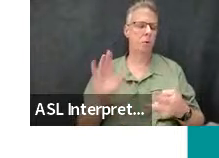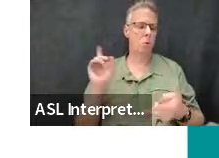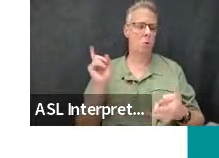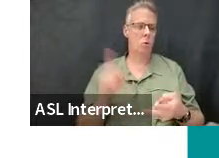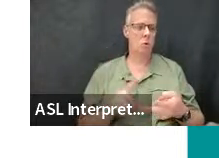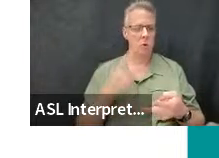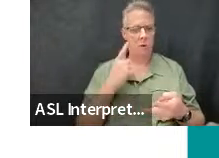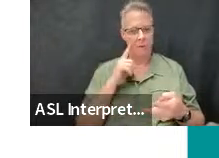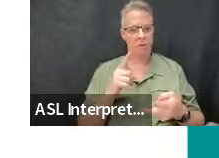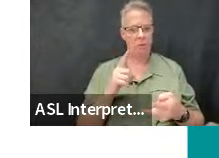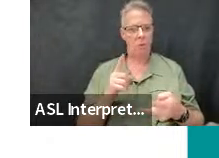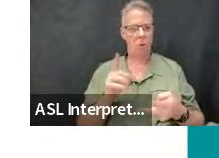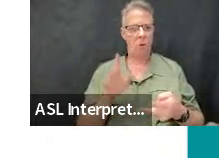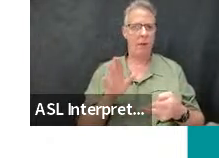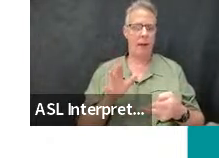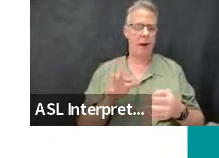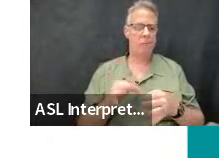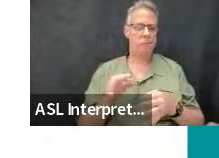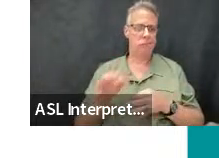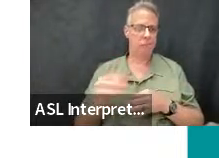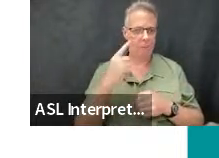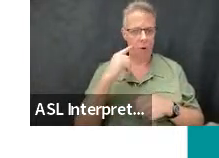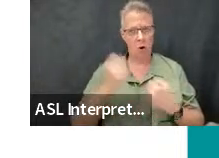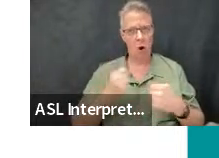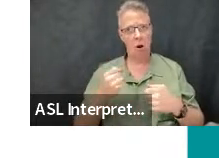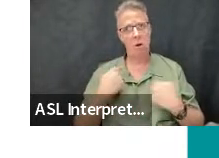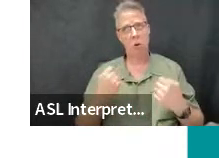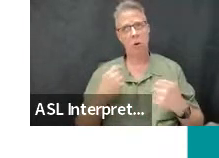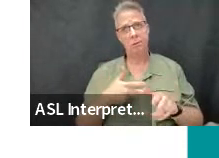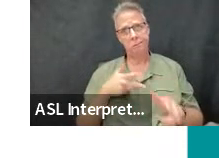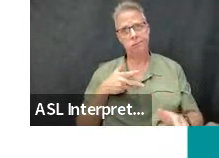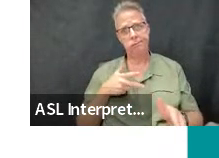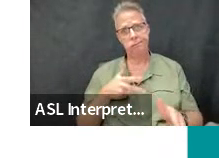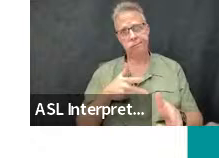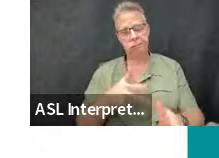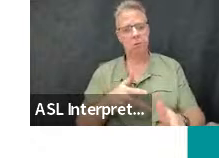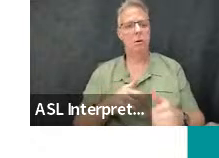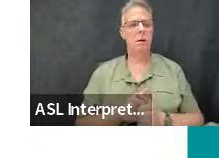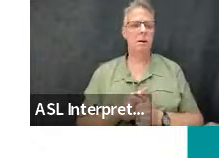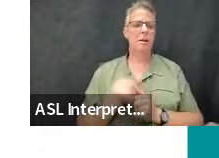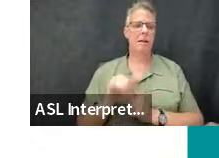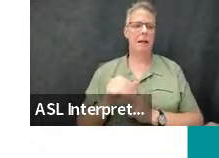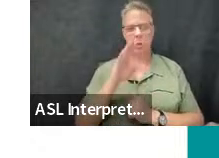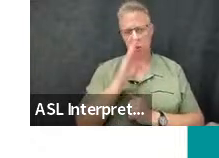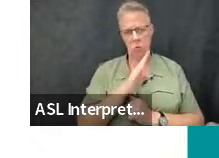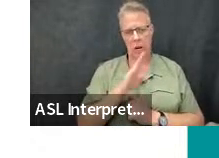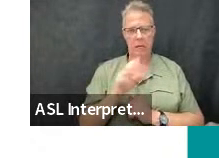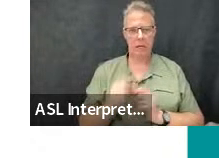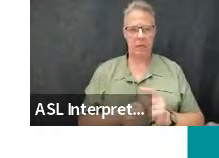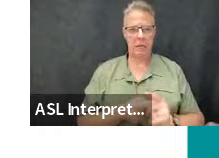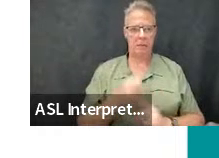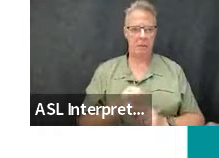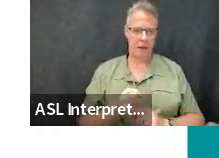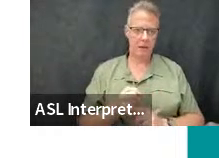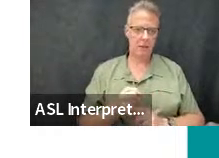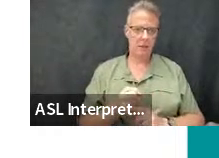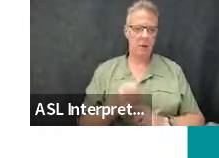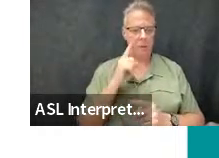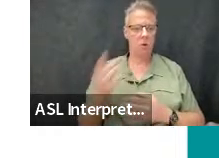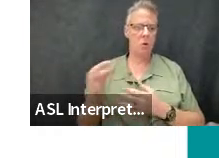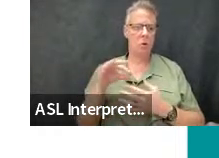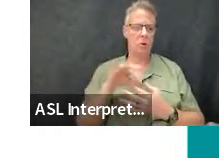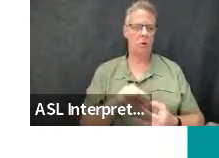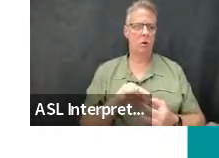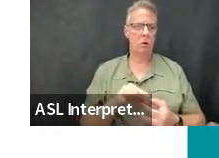reduced delay for vehicles on the highway, that has a direct impact or correlation to